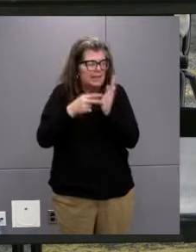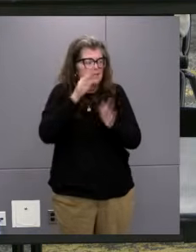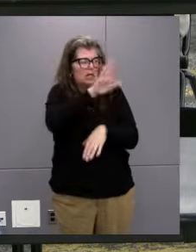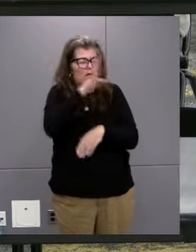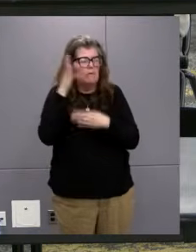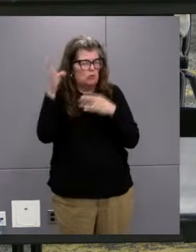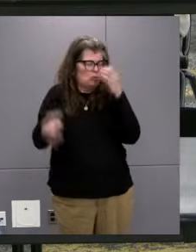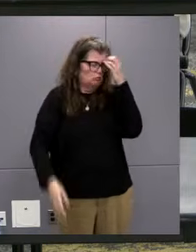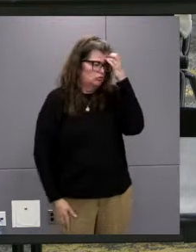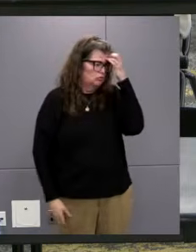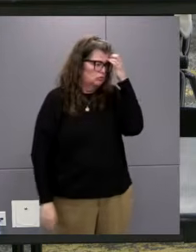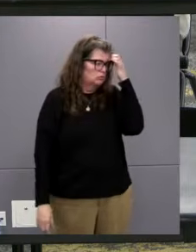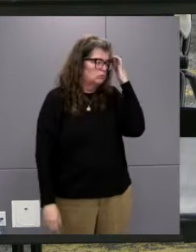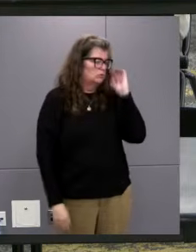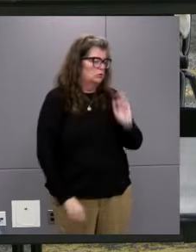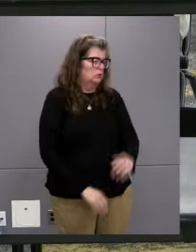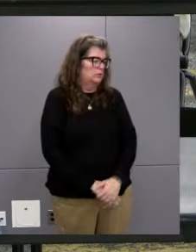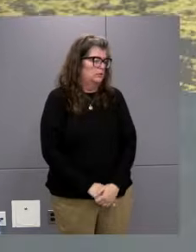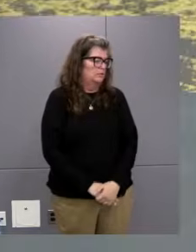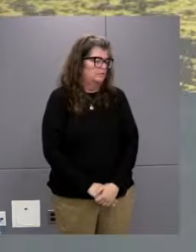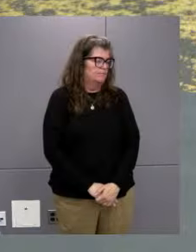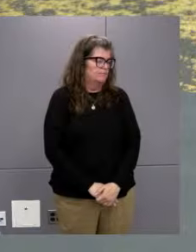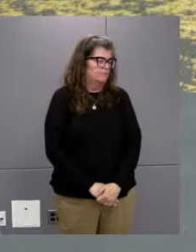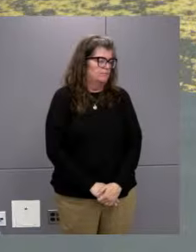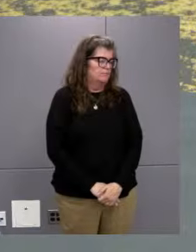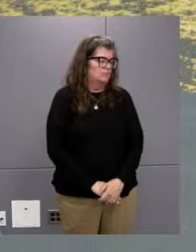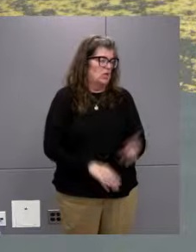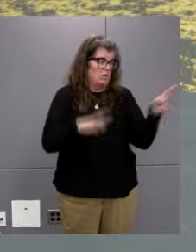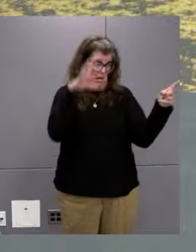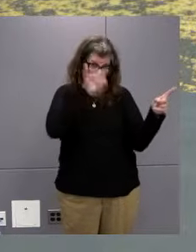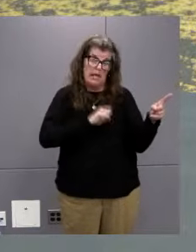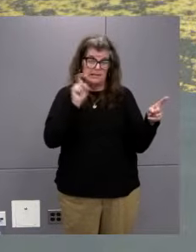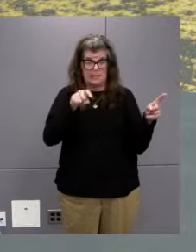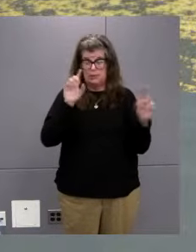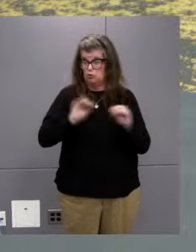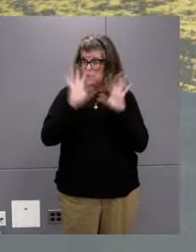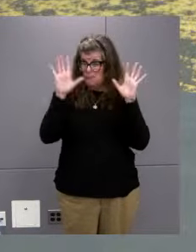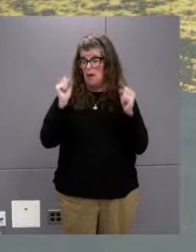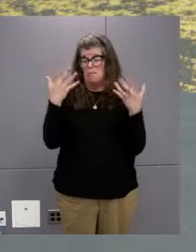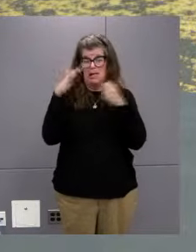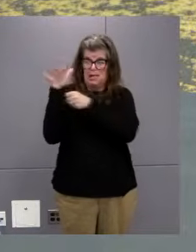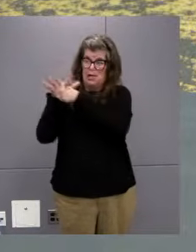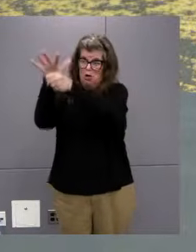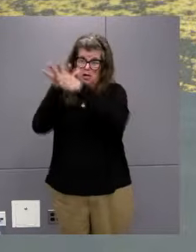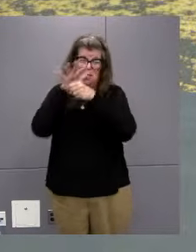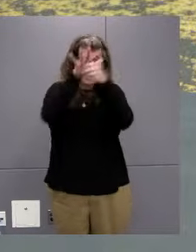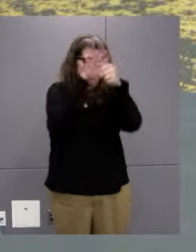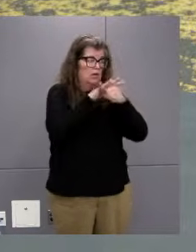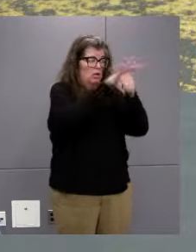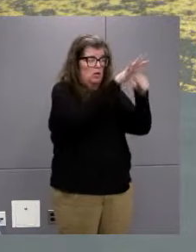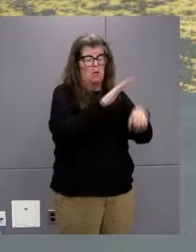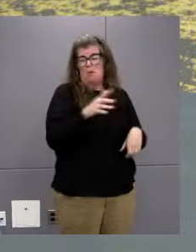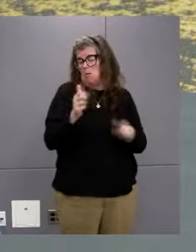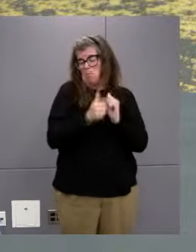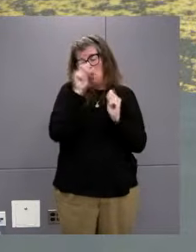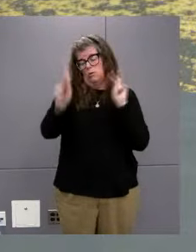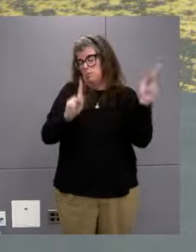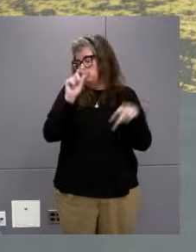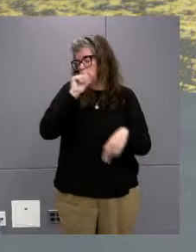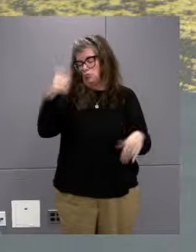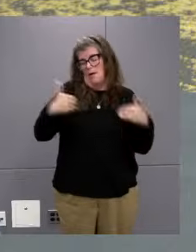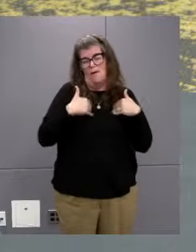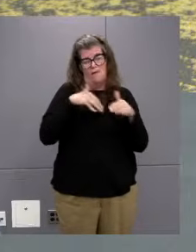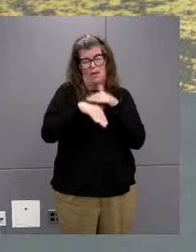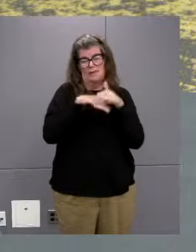Kirk? I guess I would like that clarified then, because there are a lot of areas that most people don't have access to. We have data closets. We